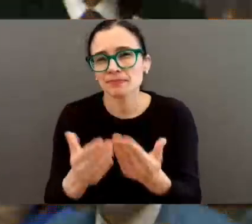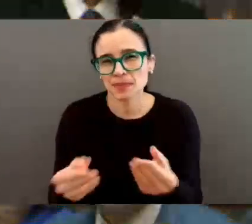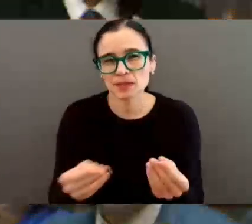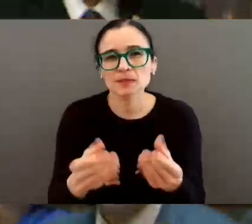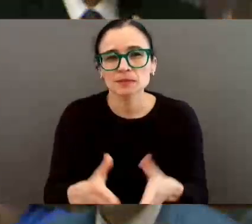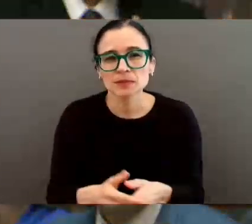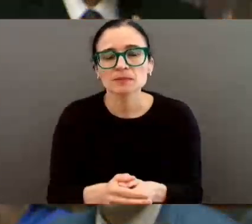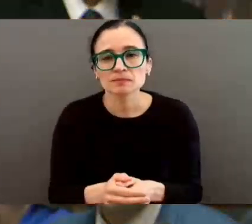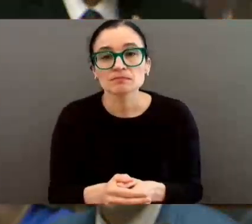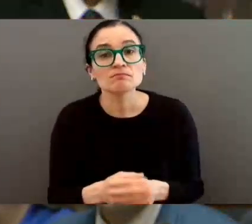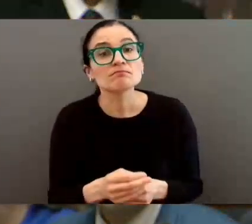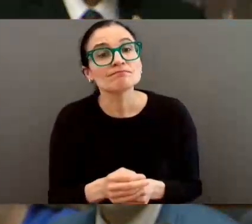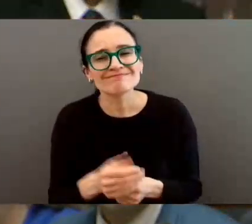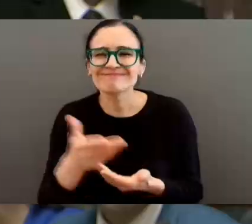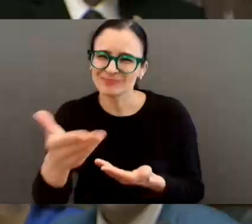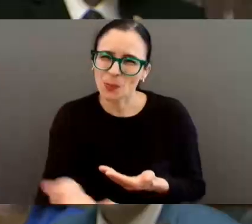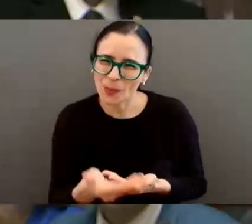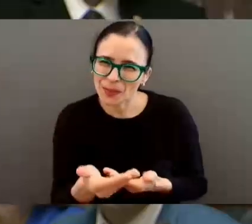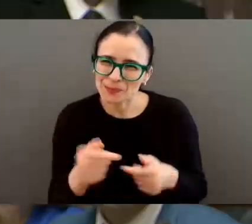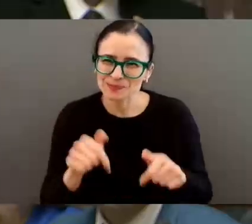Thank you to the member for the question.